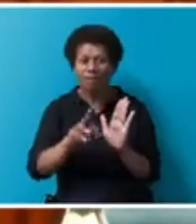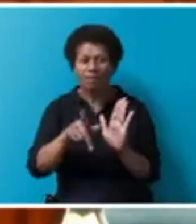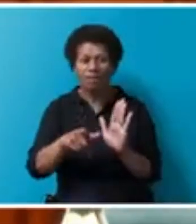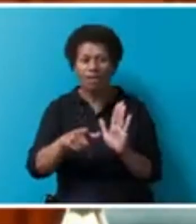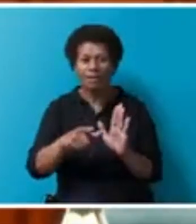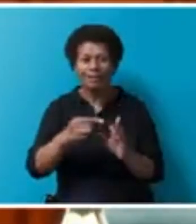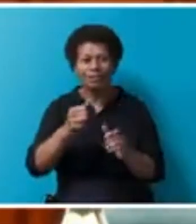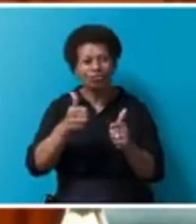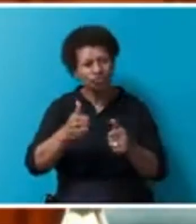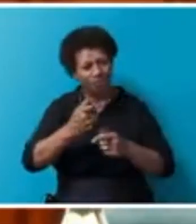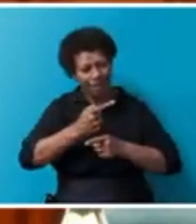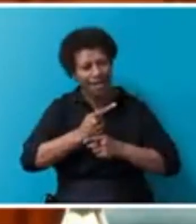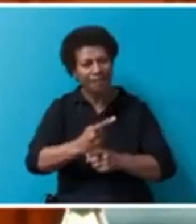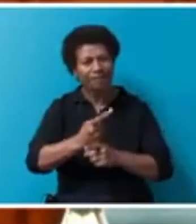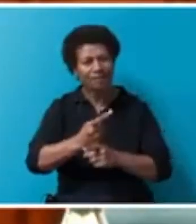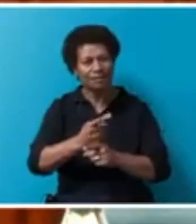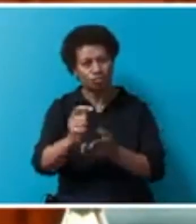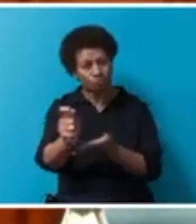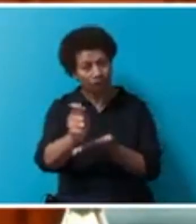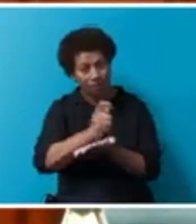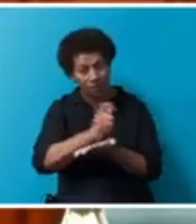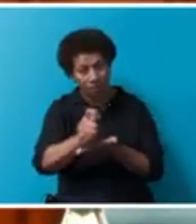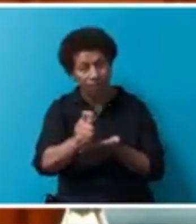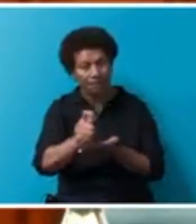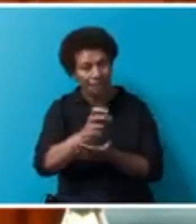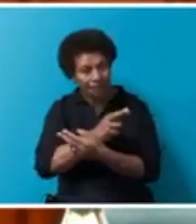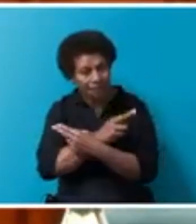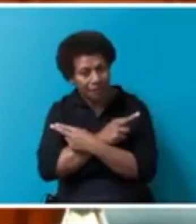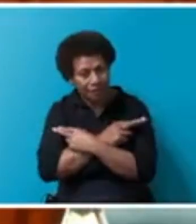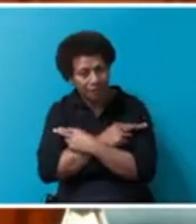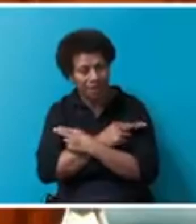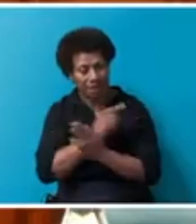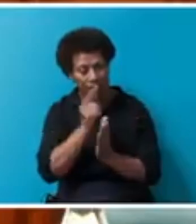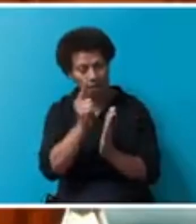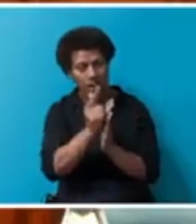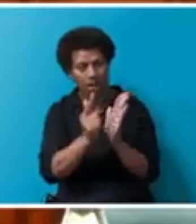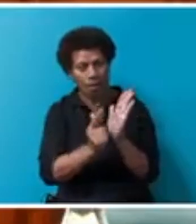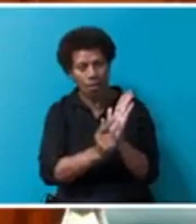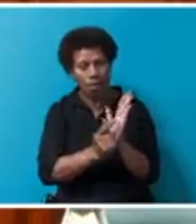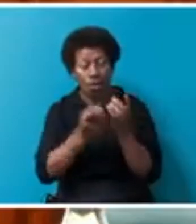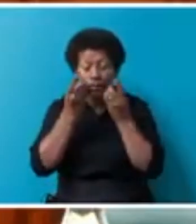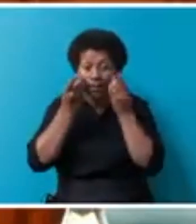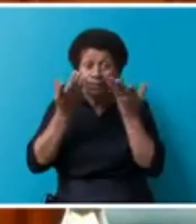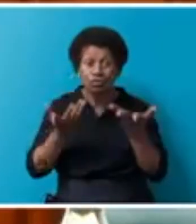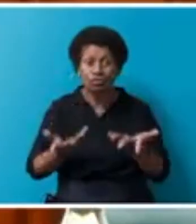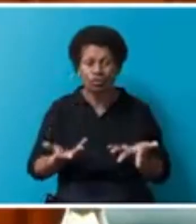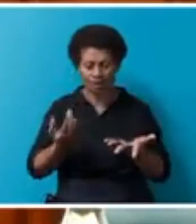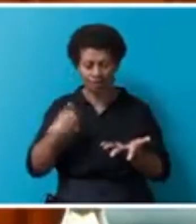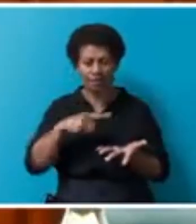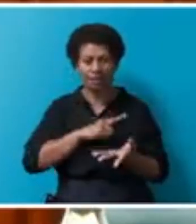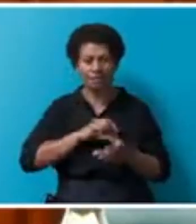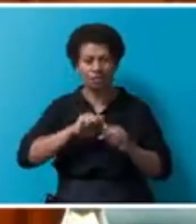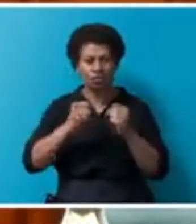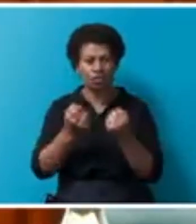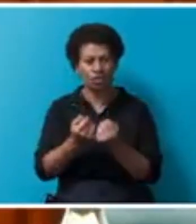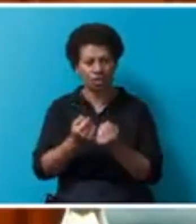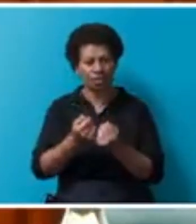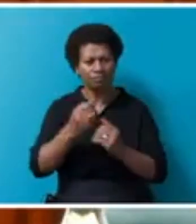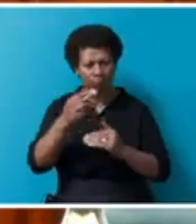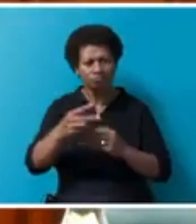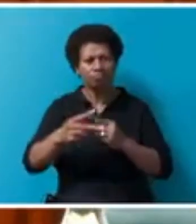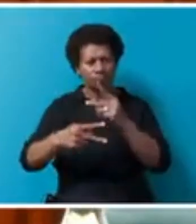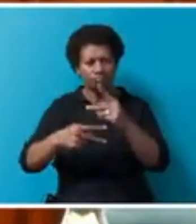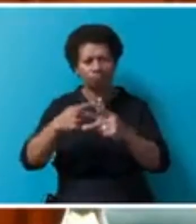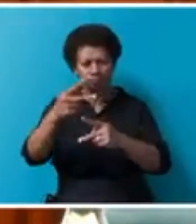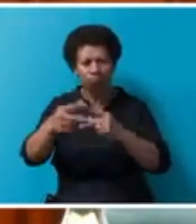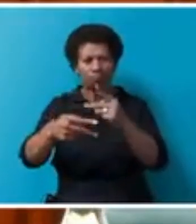governance, transparency, and respect for the law. It demonstrates that we can be socially progressive while maintaining